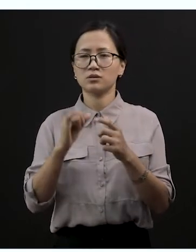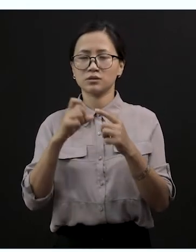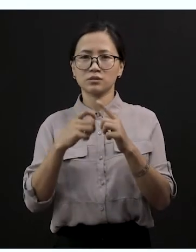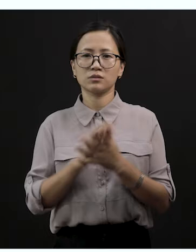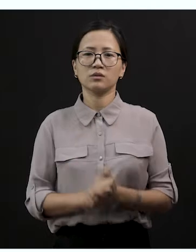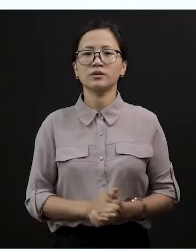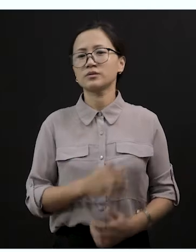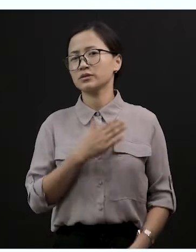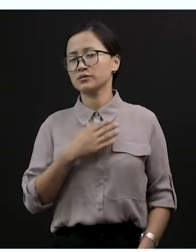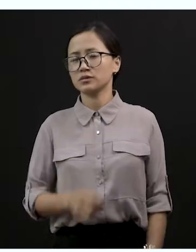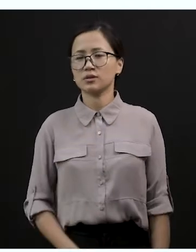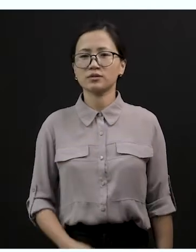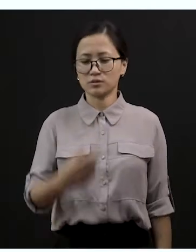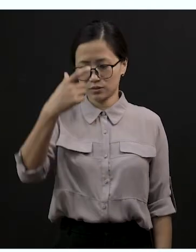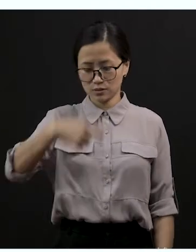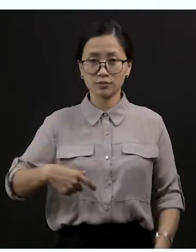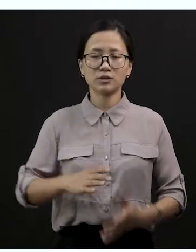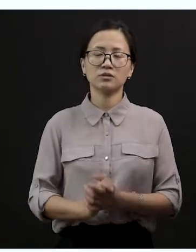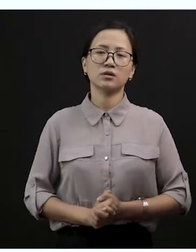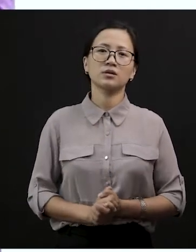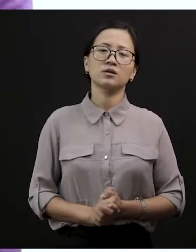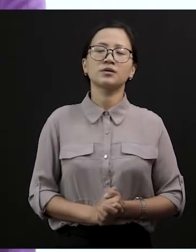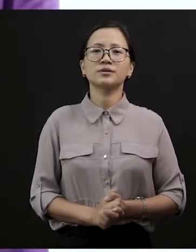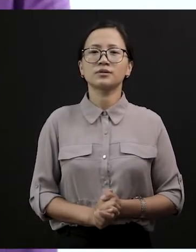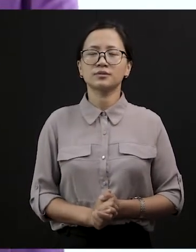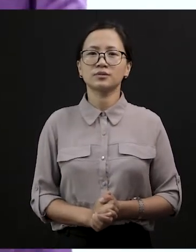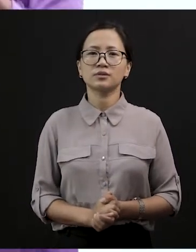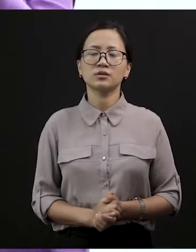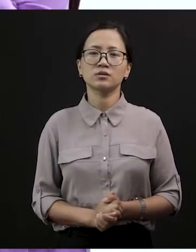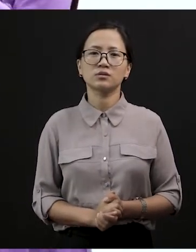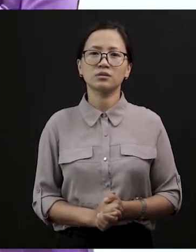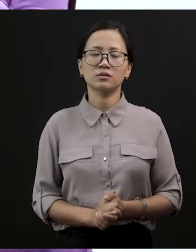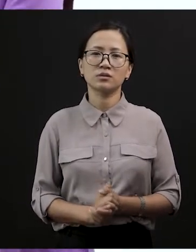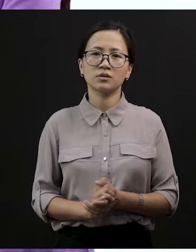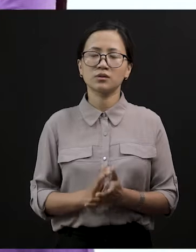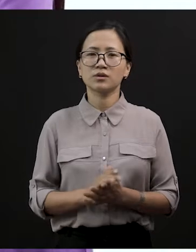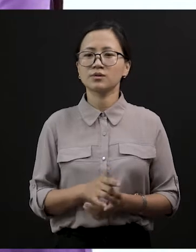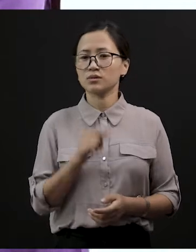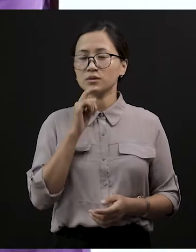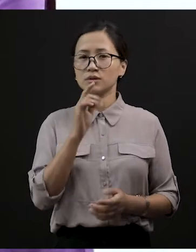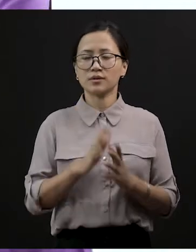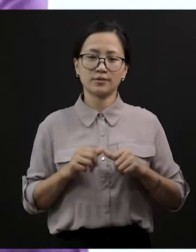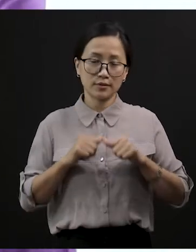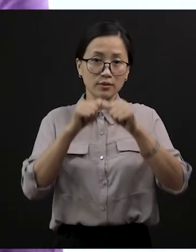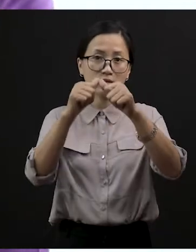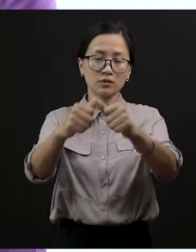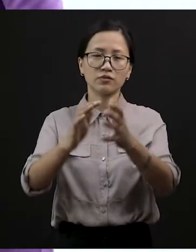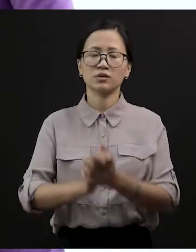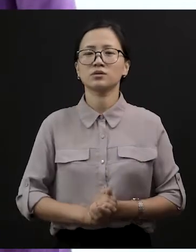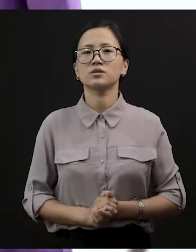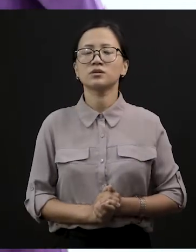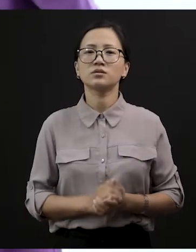Lima, pretending to be the tomato plant, he replied, "You may pluck as many as you